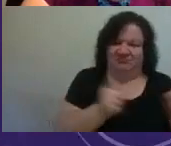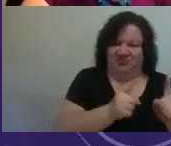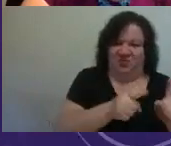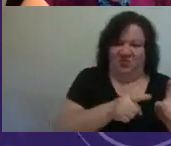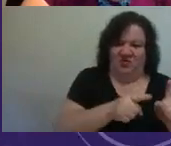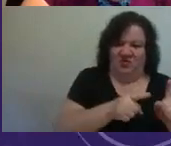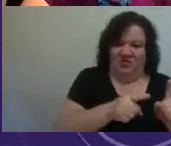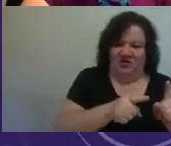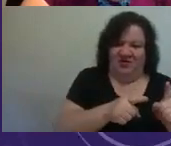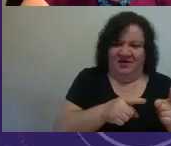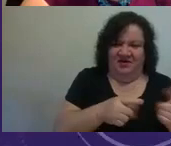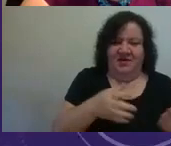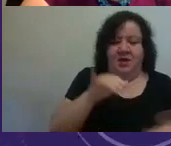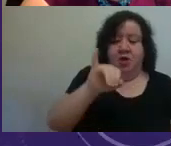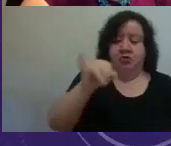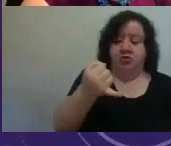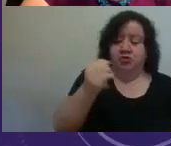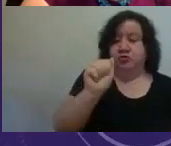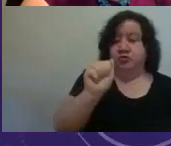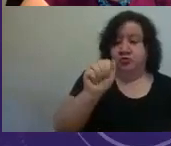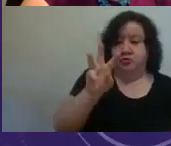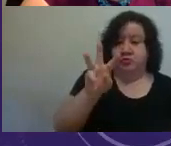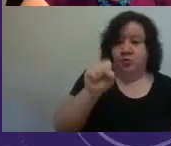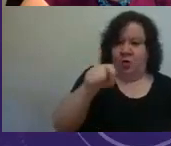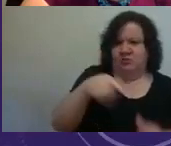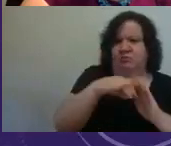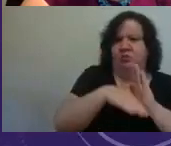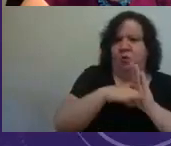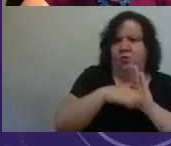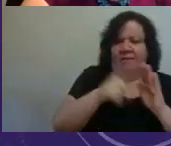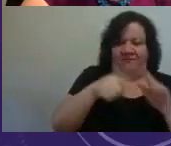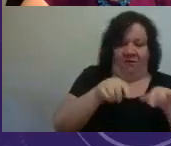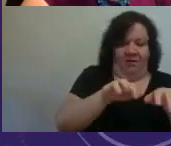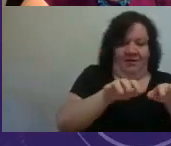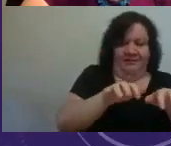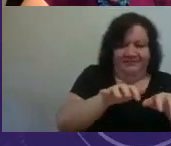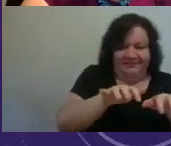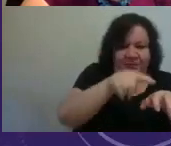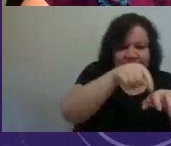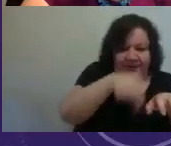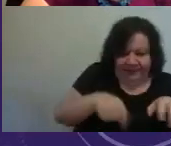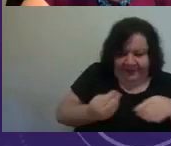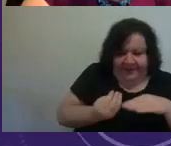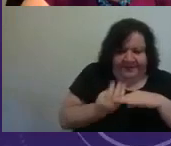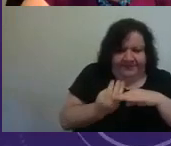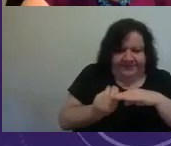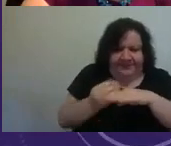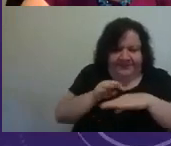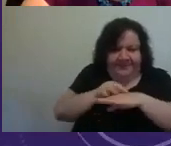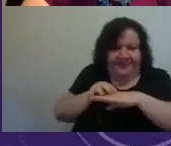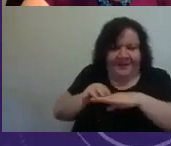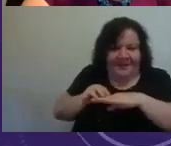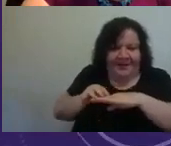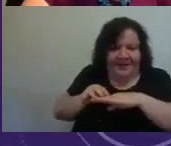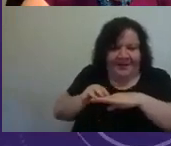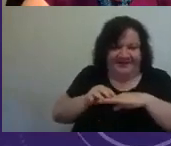text for a screen reader will cut off at 100 and 125 characters. It won't read the entire alt text.